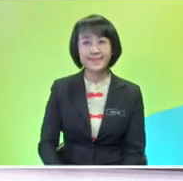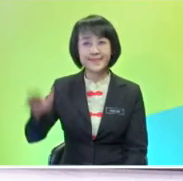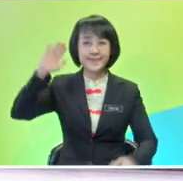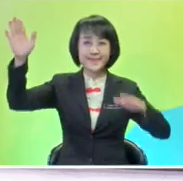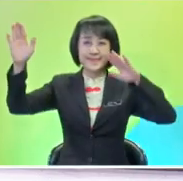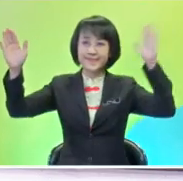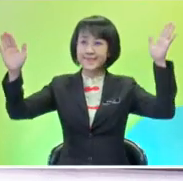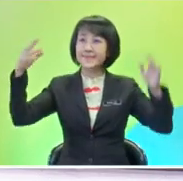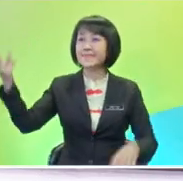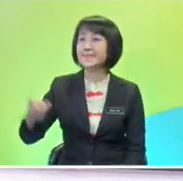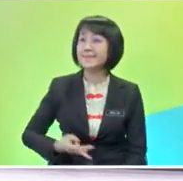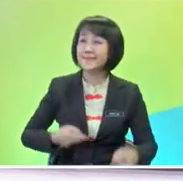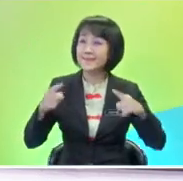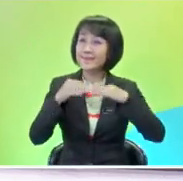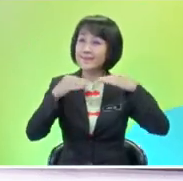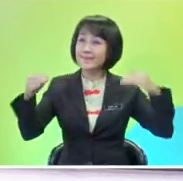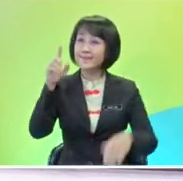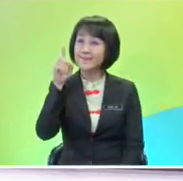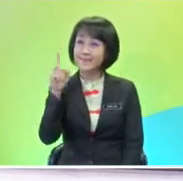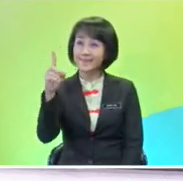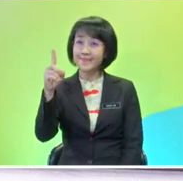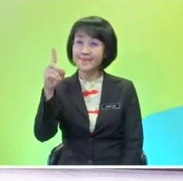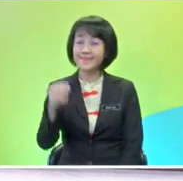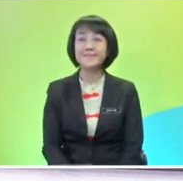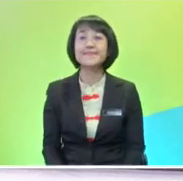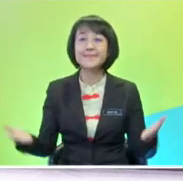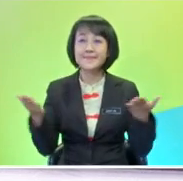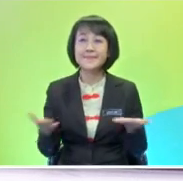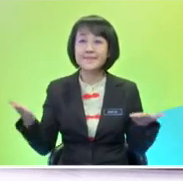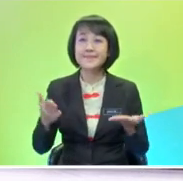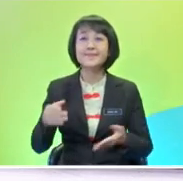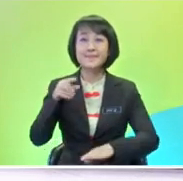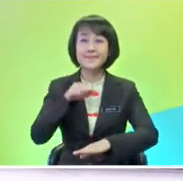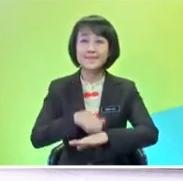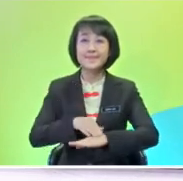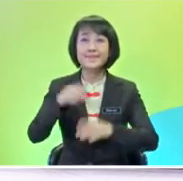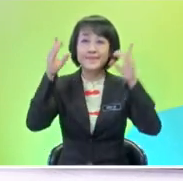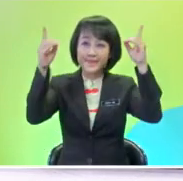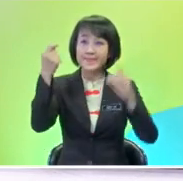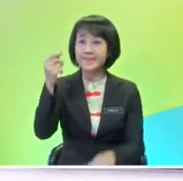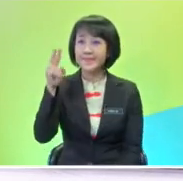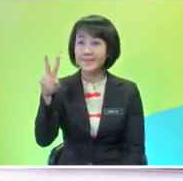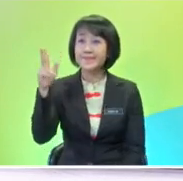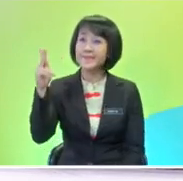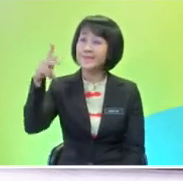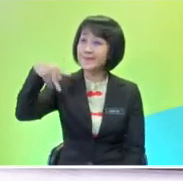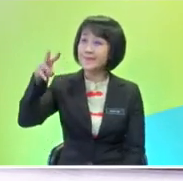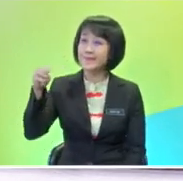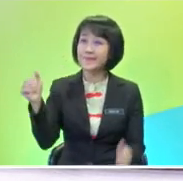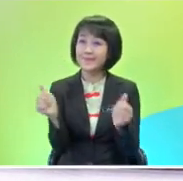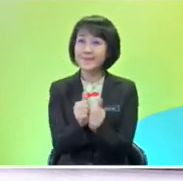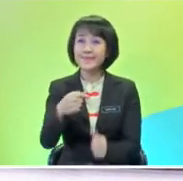Everybody, welcome to Tahap 1, slot Tahap 1 here at EduwebTV KPM with me, Chris, MJ